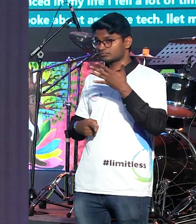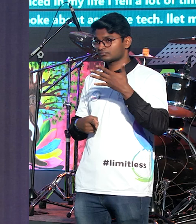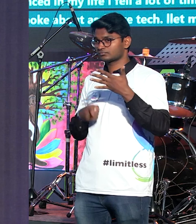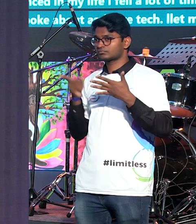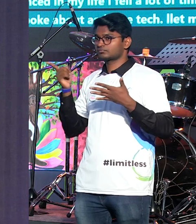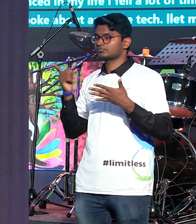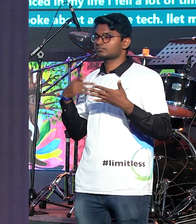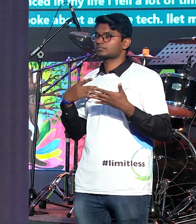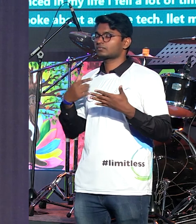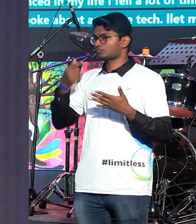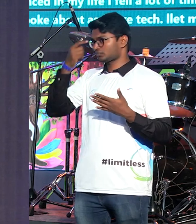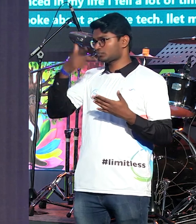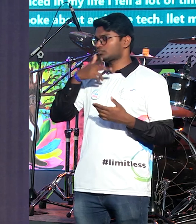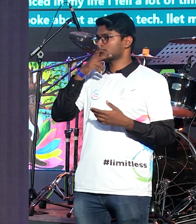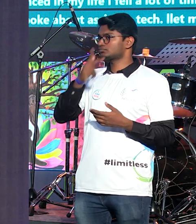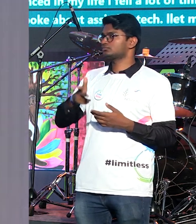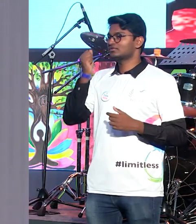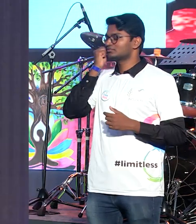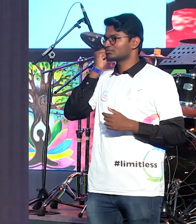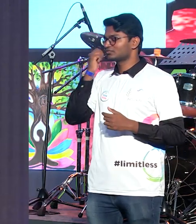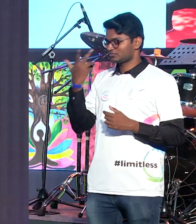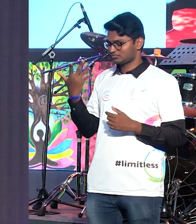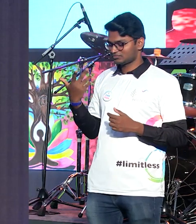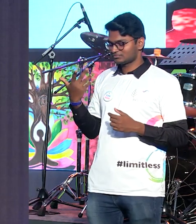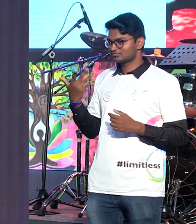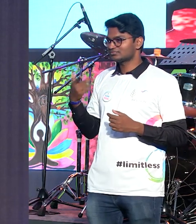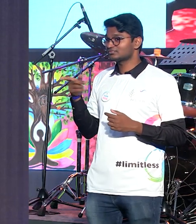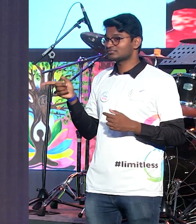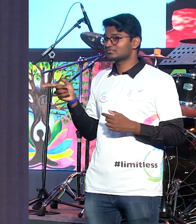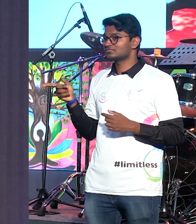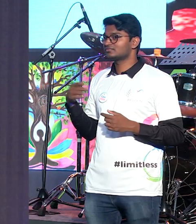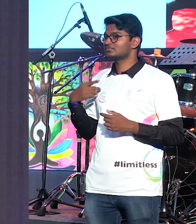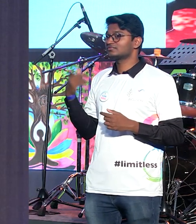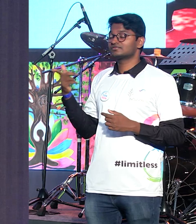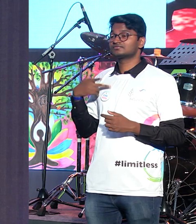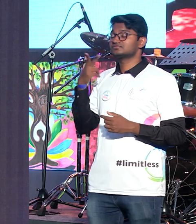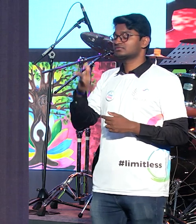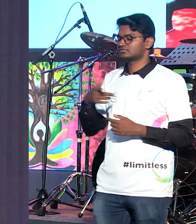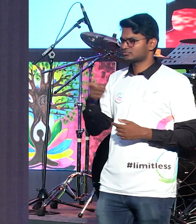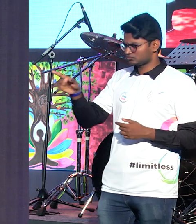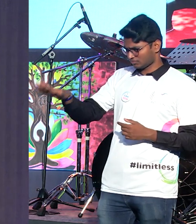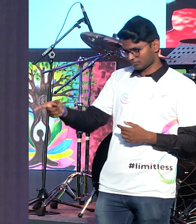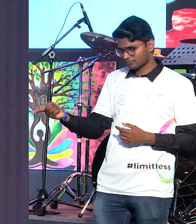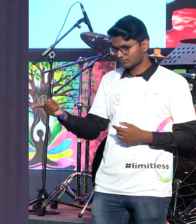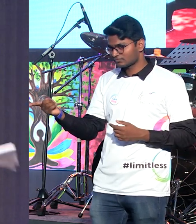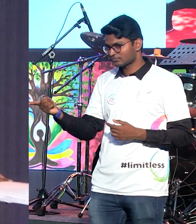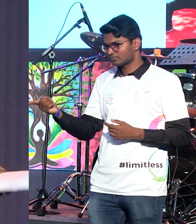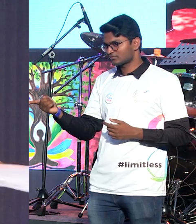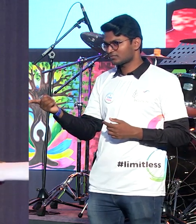our own advocates. The condition, what you have, is just a